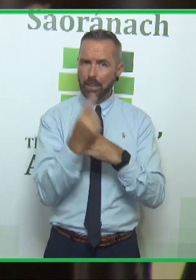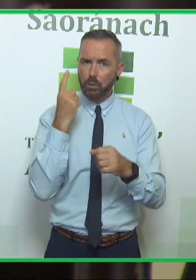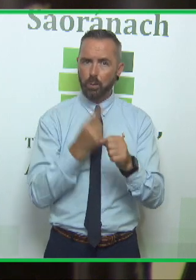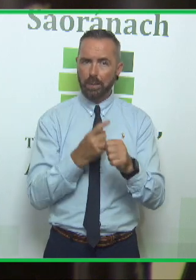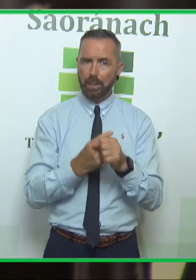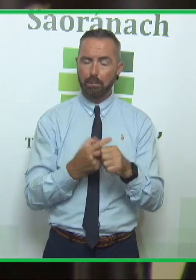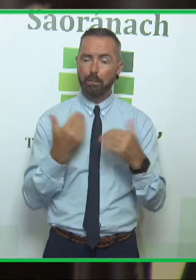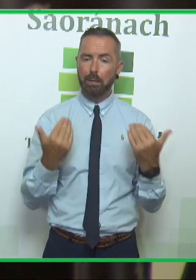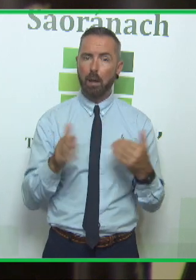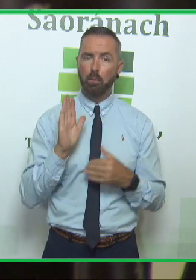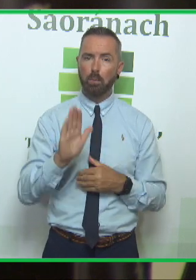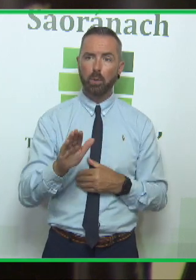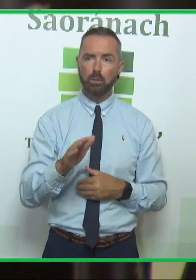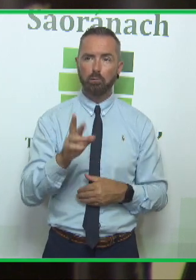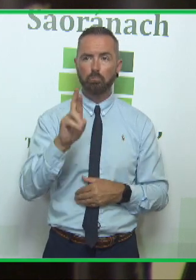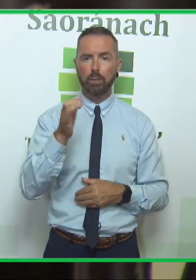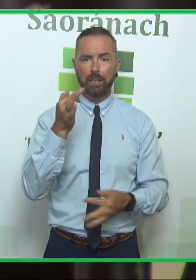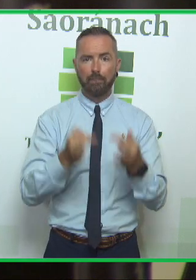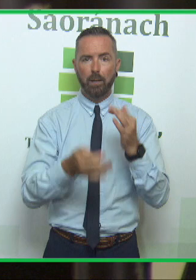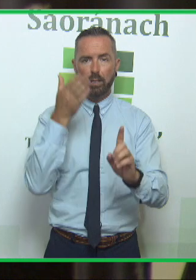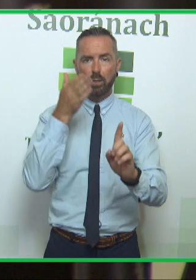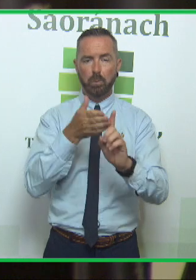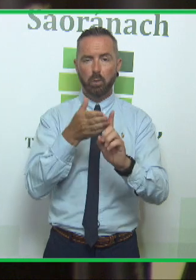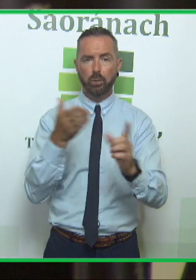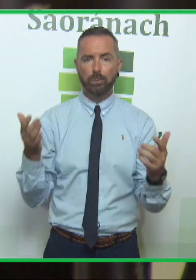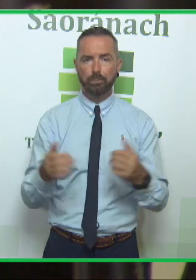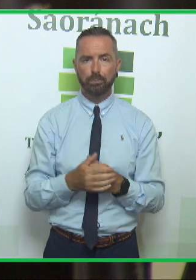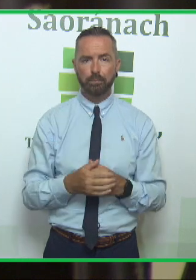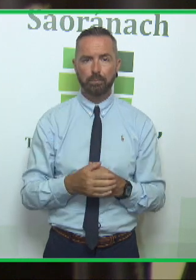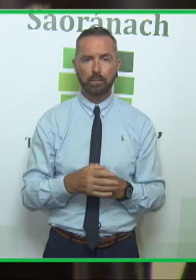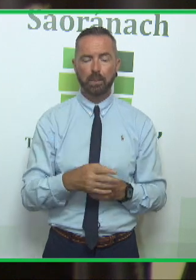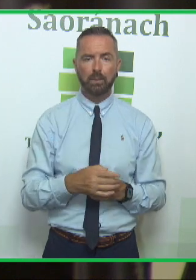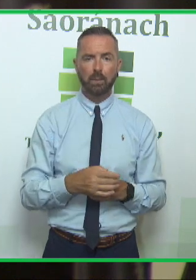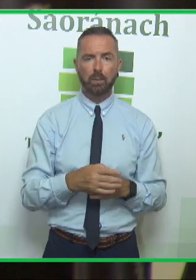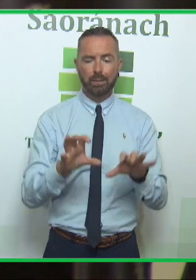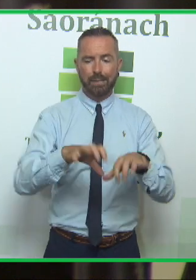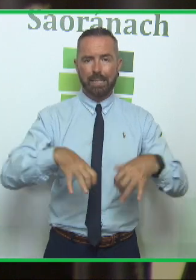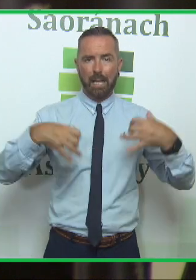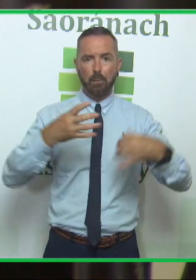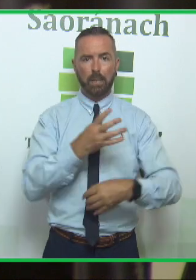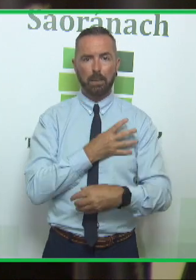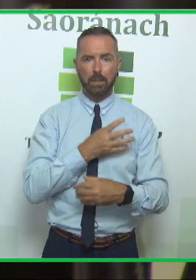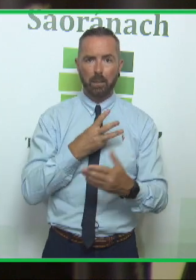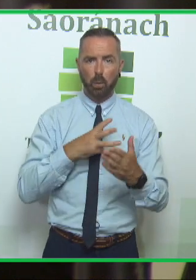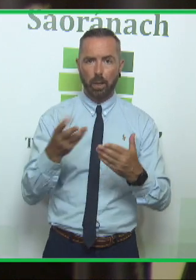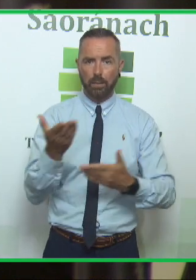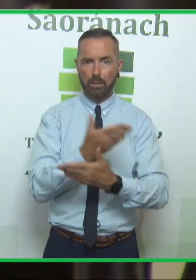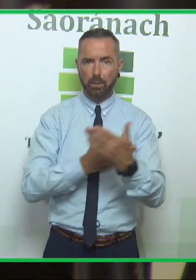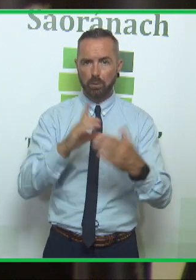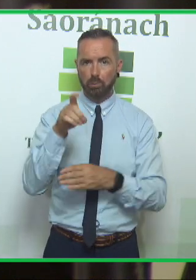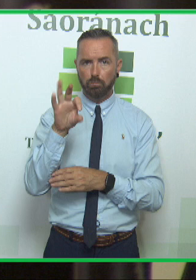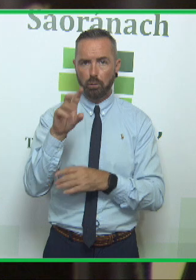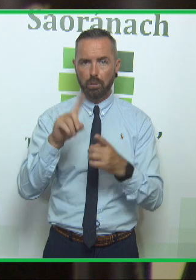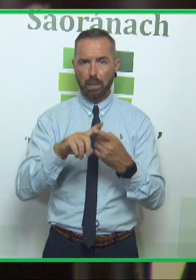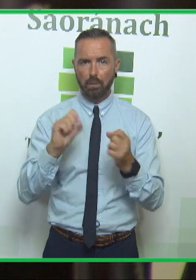maybe now we have to reinvigorate the approach that we're taking. So a cabinet committee where drugs are discussed and where all the government departments are able to